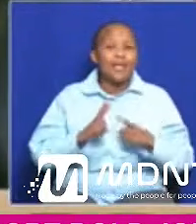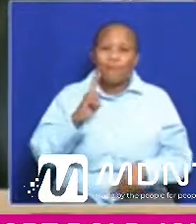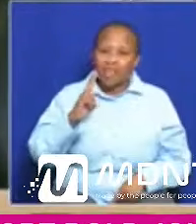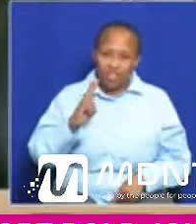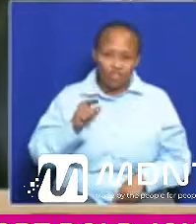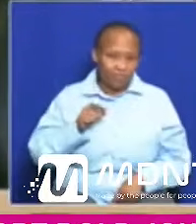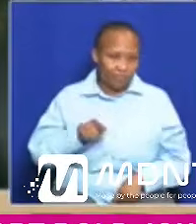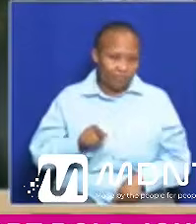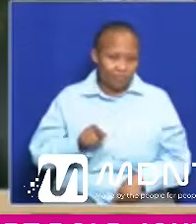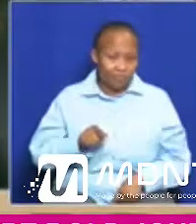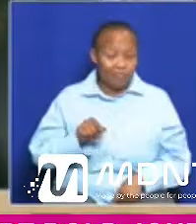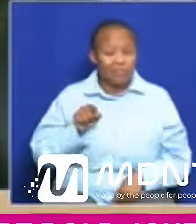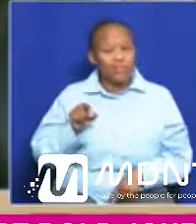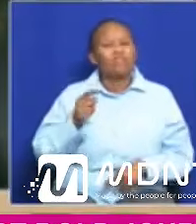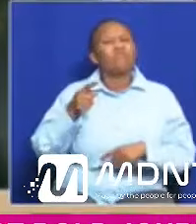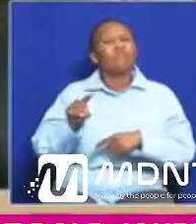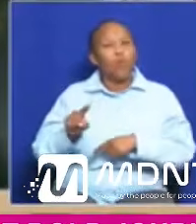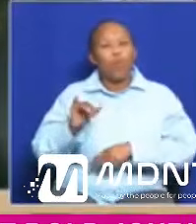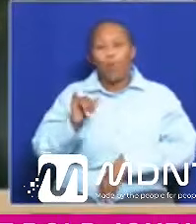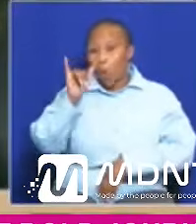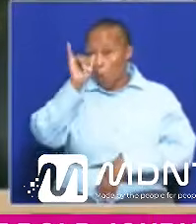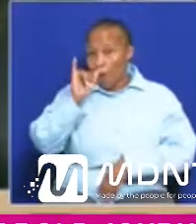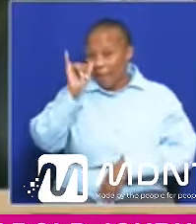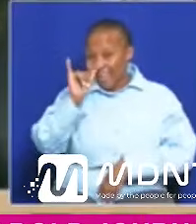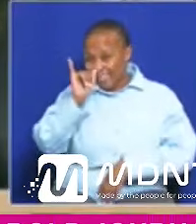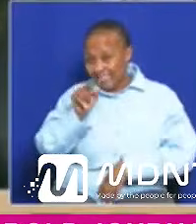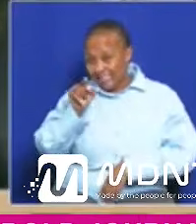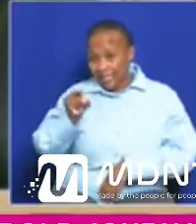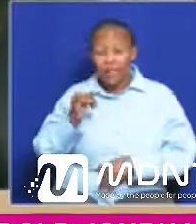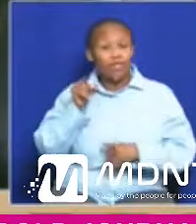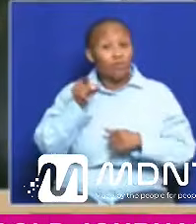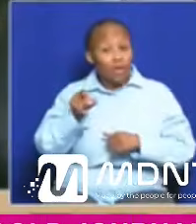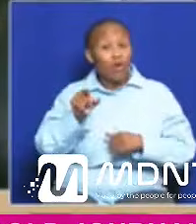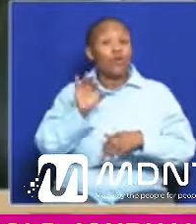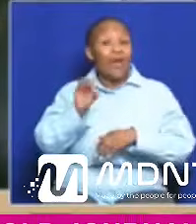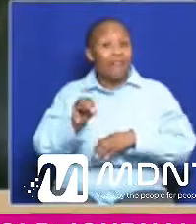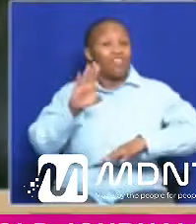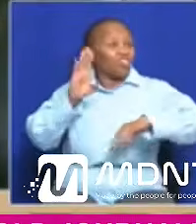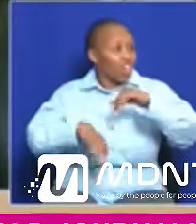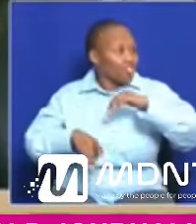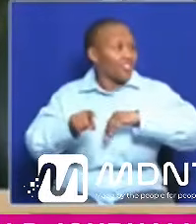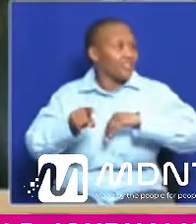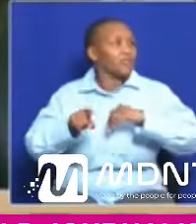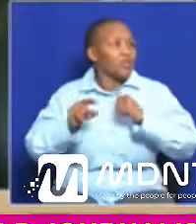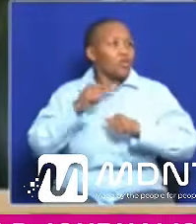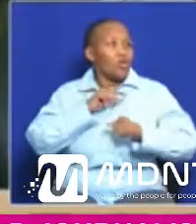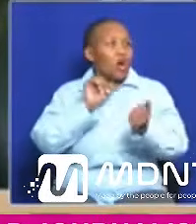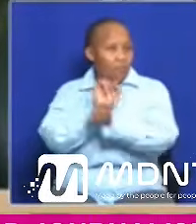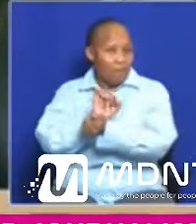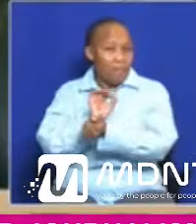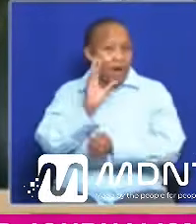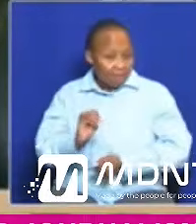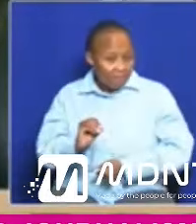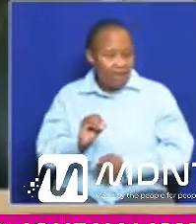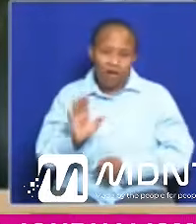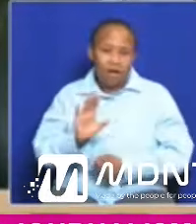alleged criminality in which you are now facing charges, not at that stage, but termination